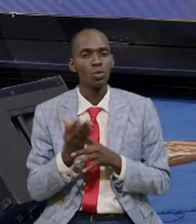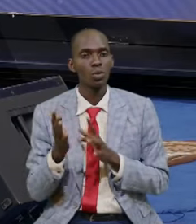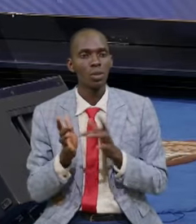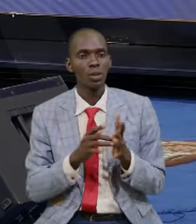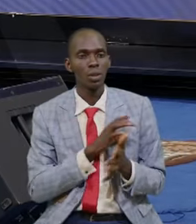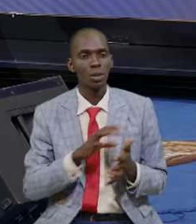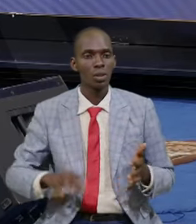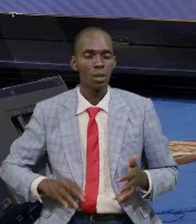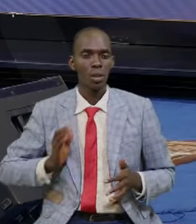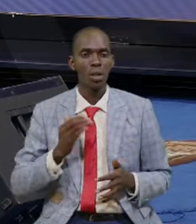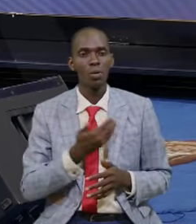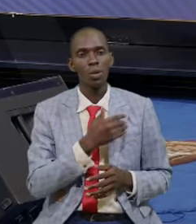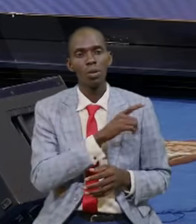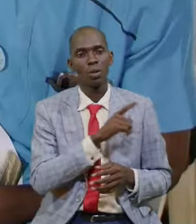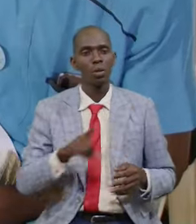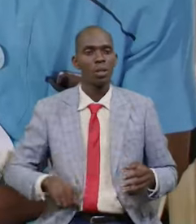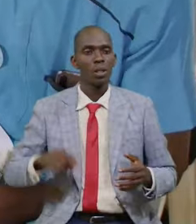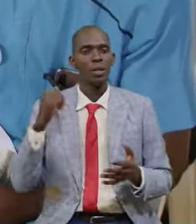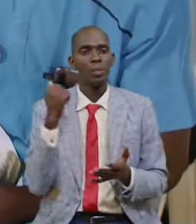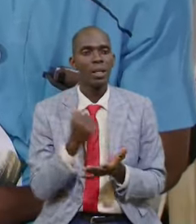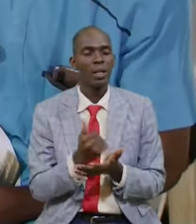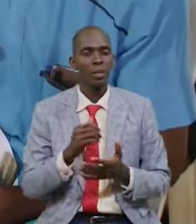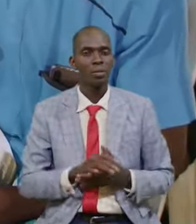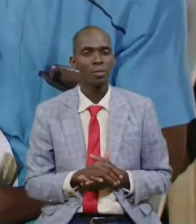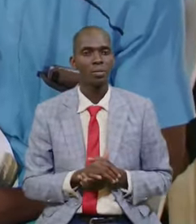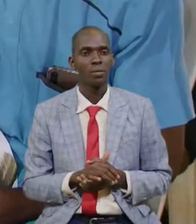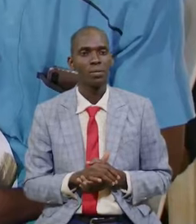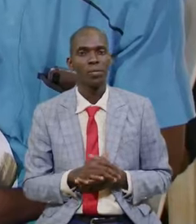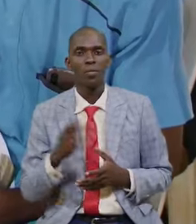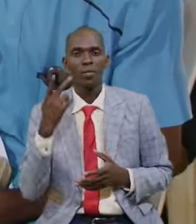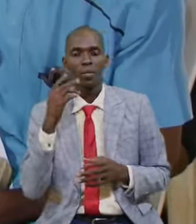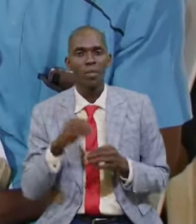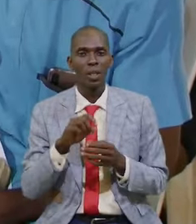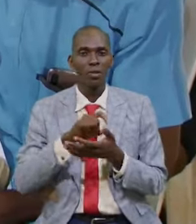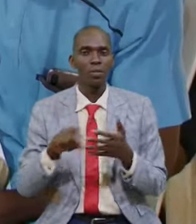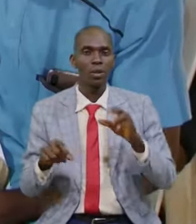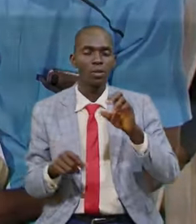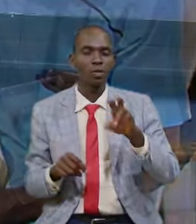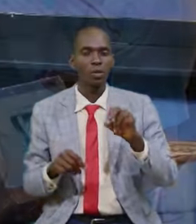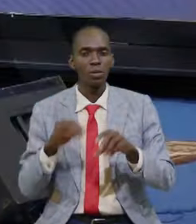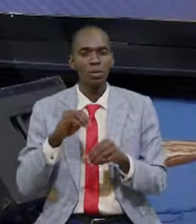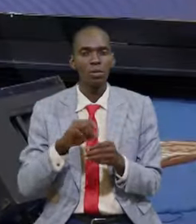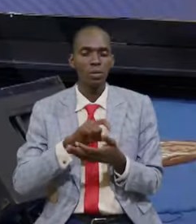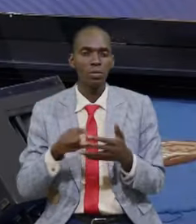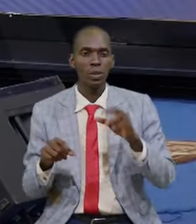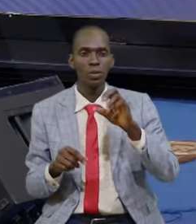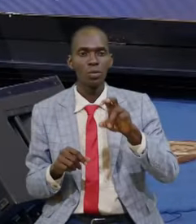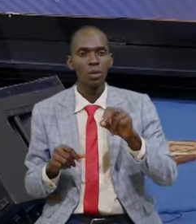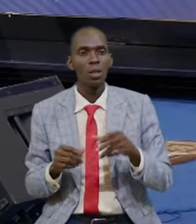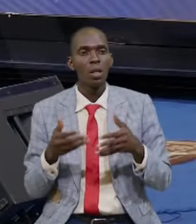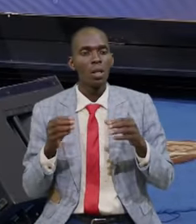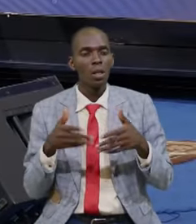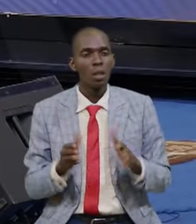Christ our Lord. Amen. Look at verse 12. Verse 12. Let not